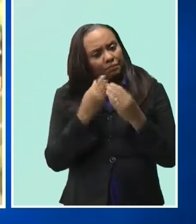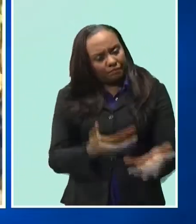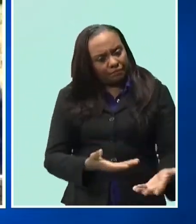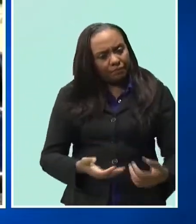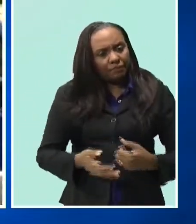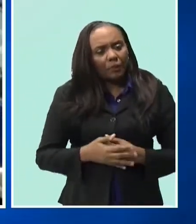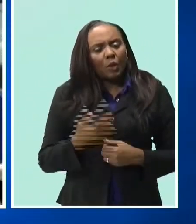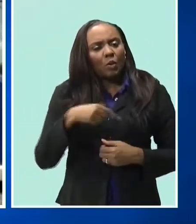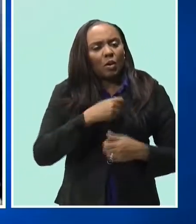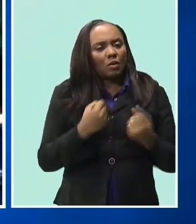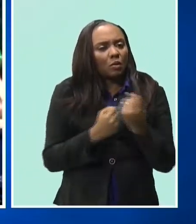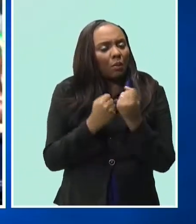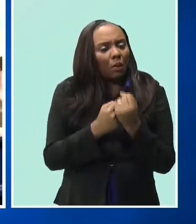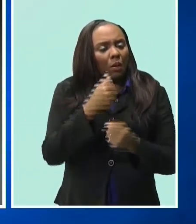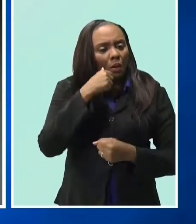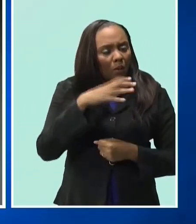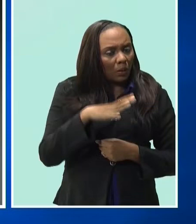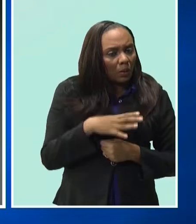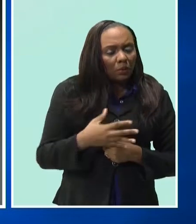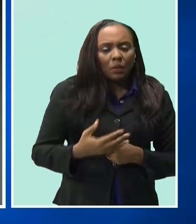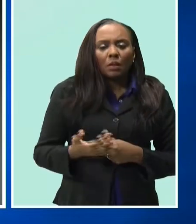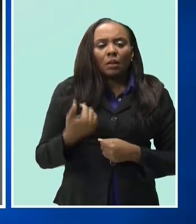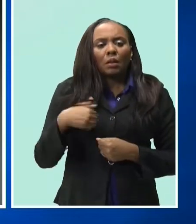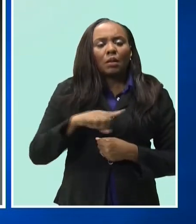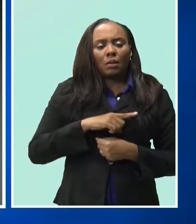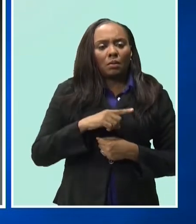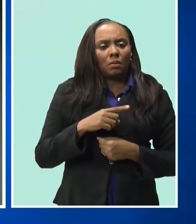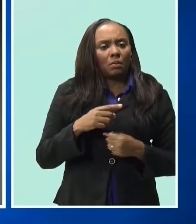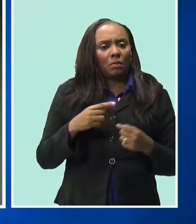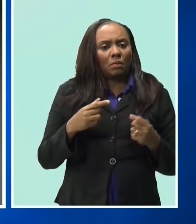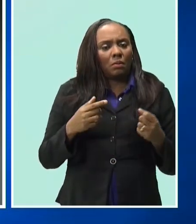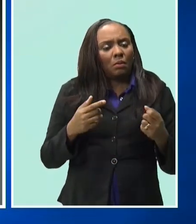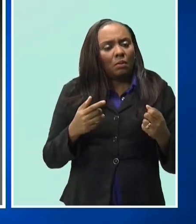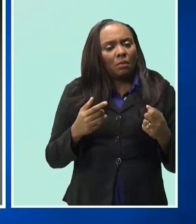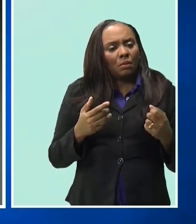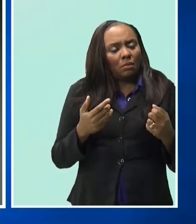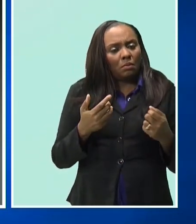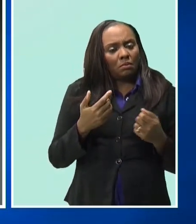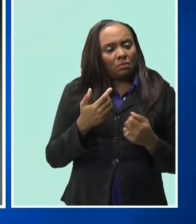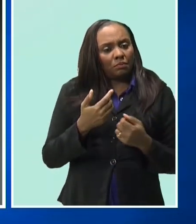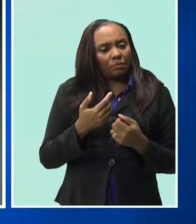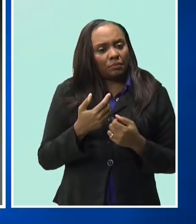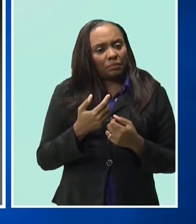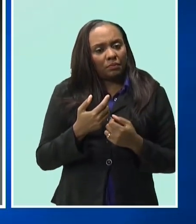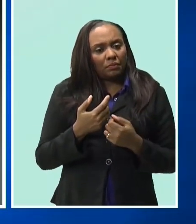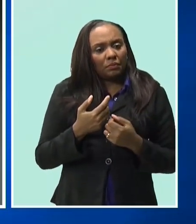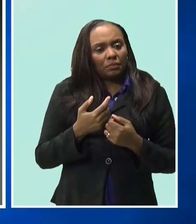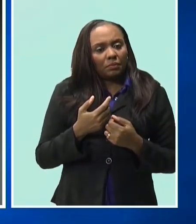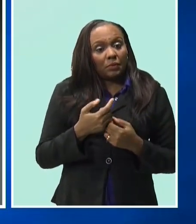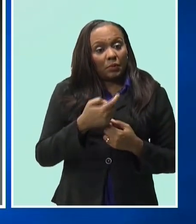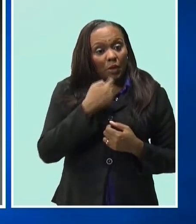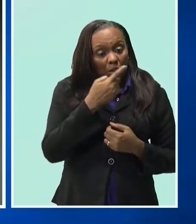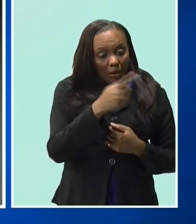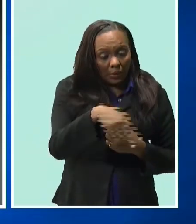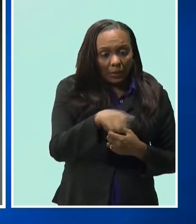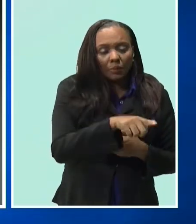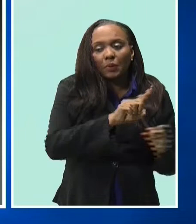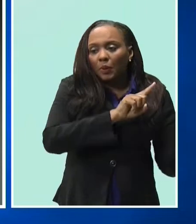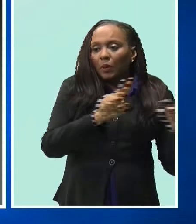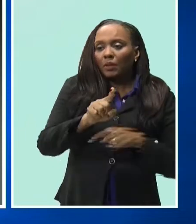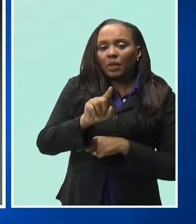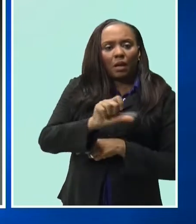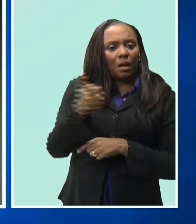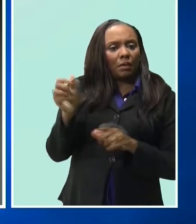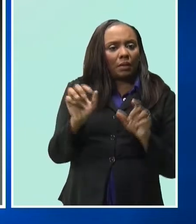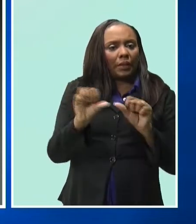and supporting them in some instances, is channeling them through to the welfare department and other agencies